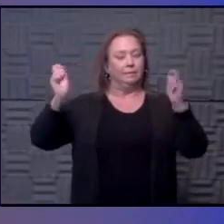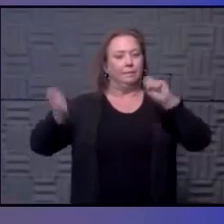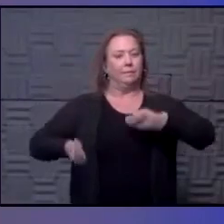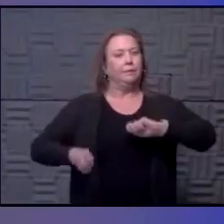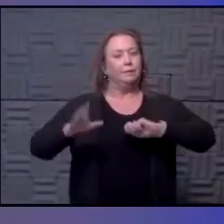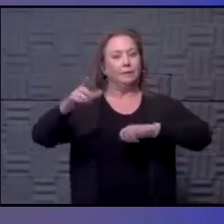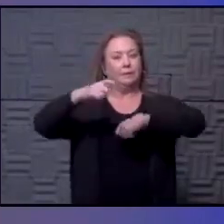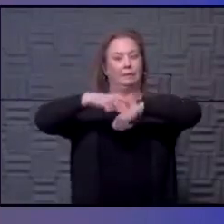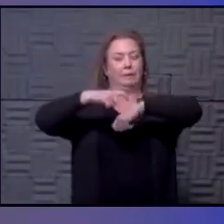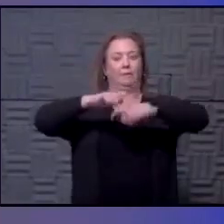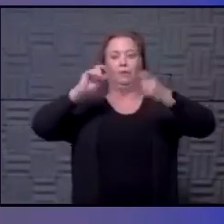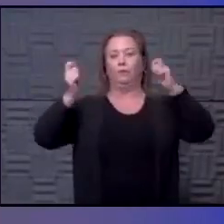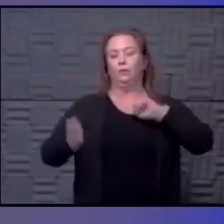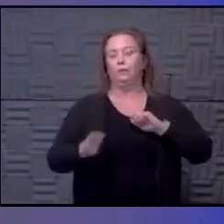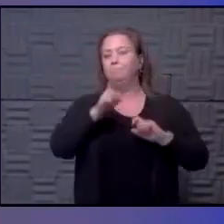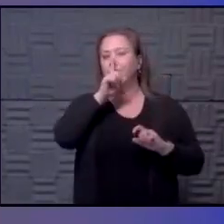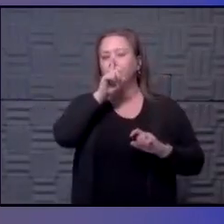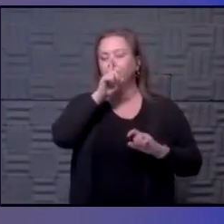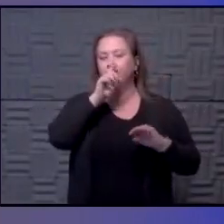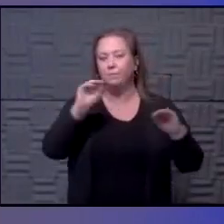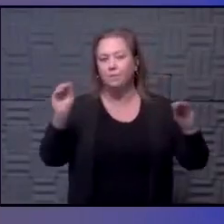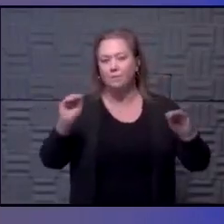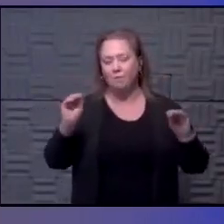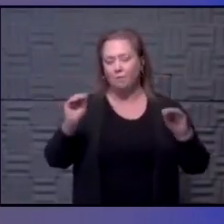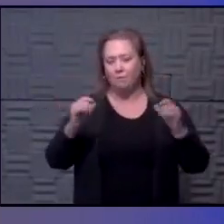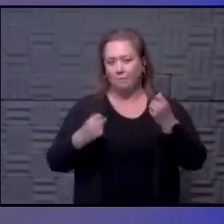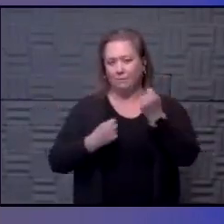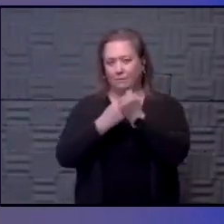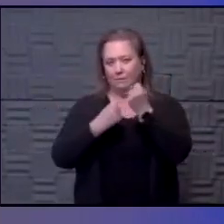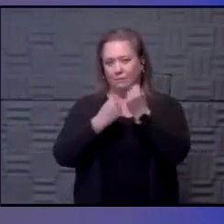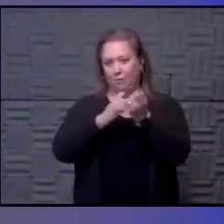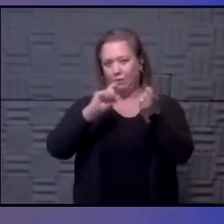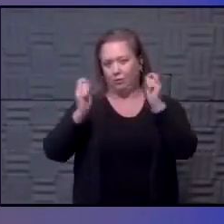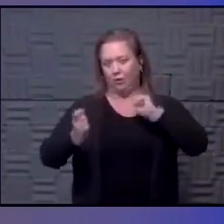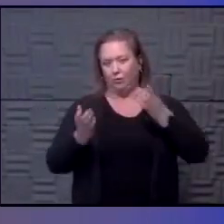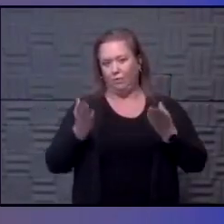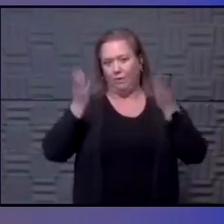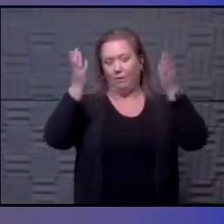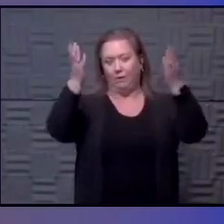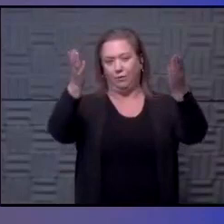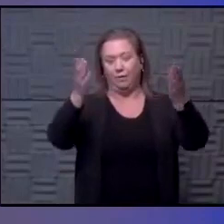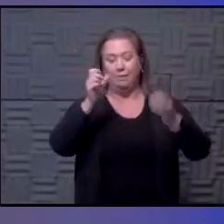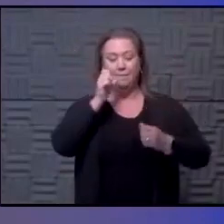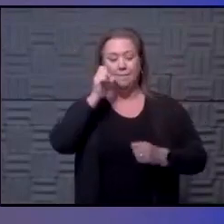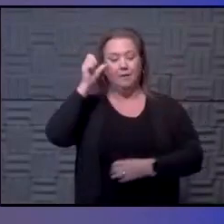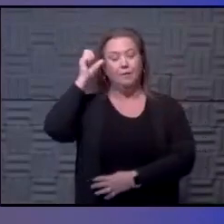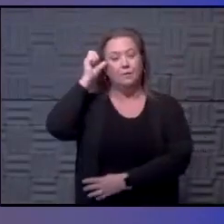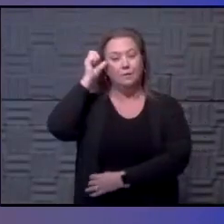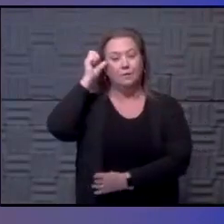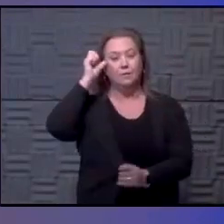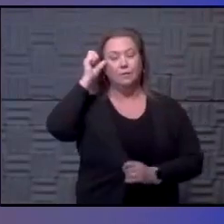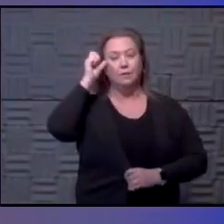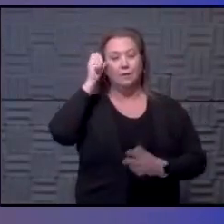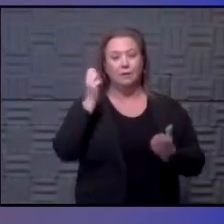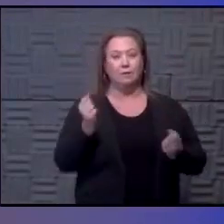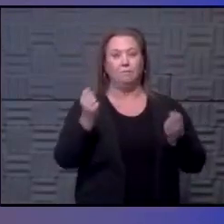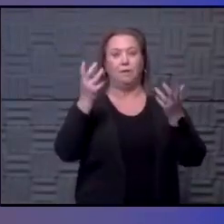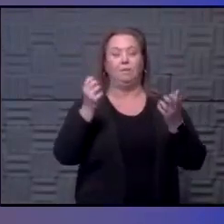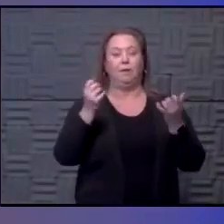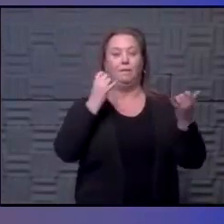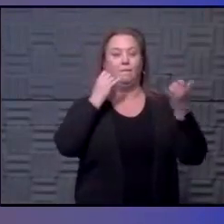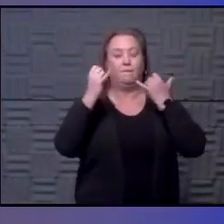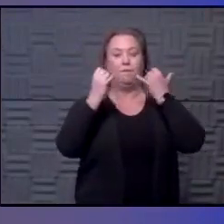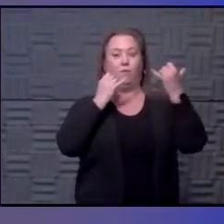suggests it's time for change, I don't think that we have anything to back a change in our recommendations. And just yesterday, we had multiple